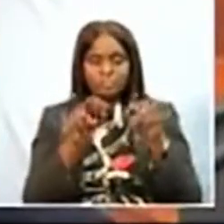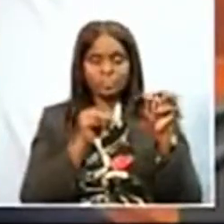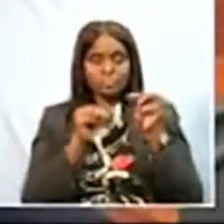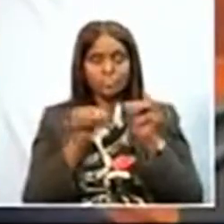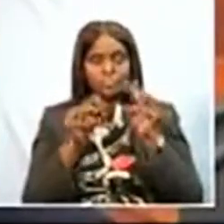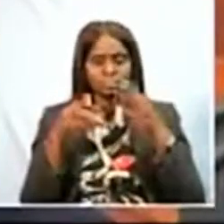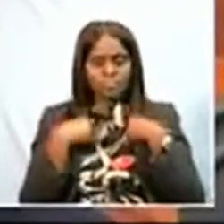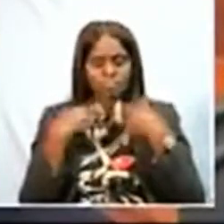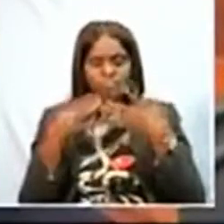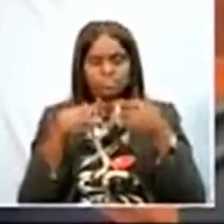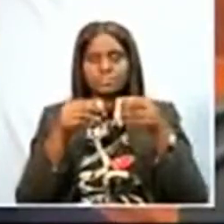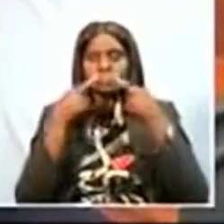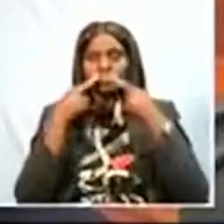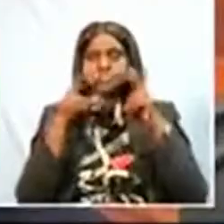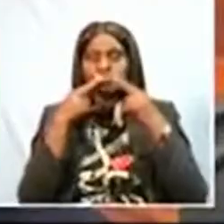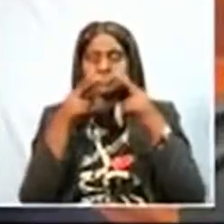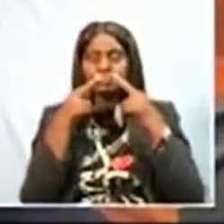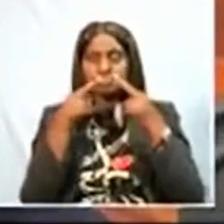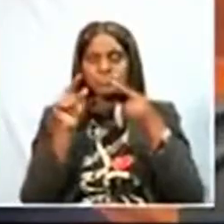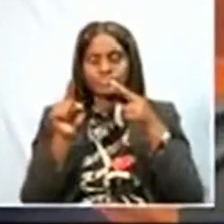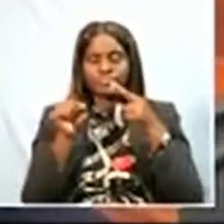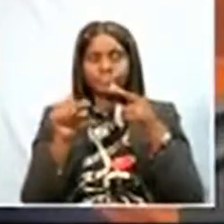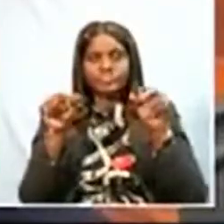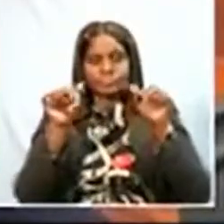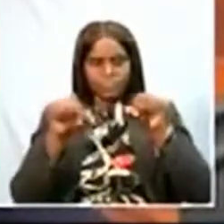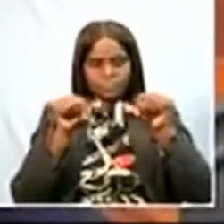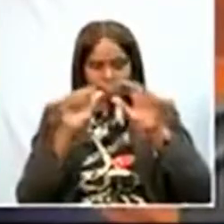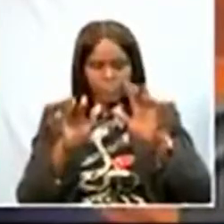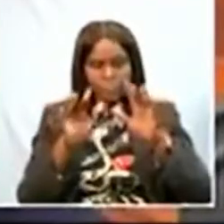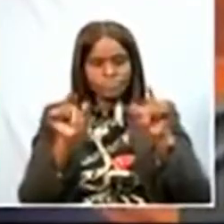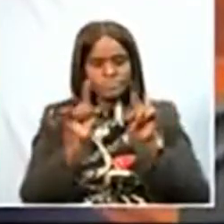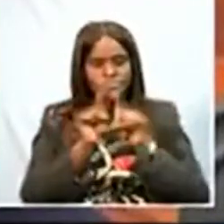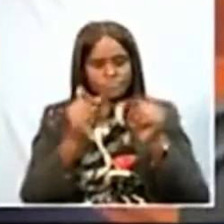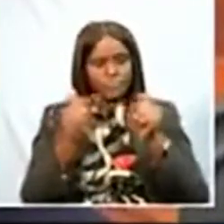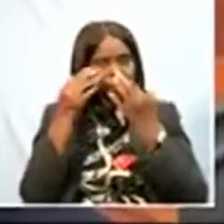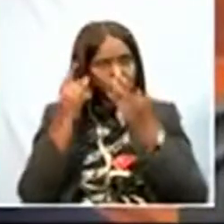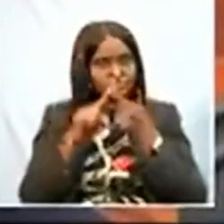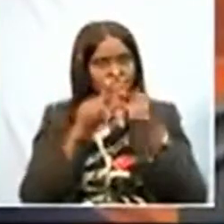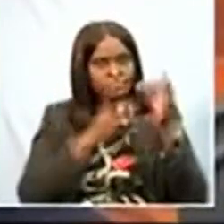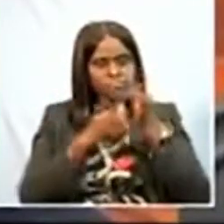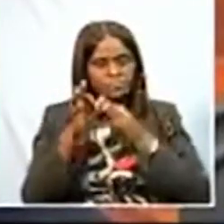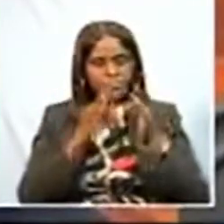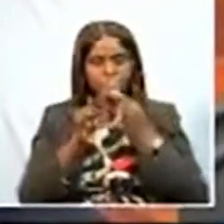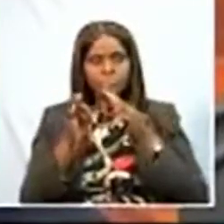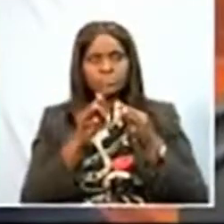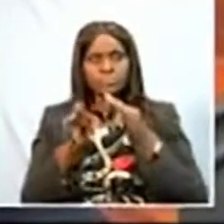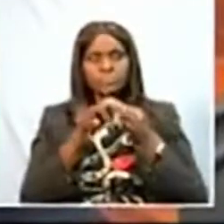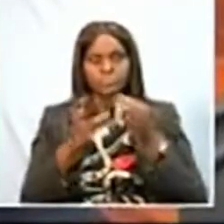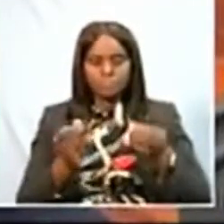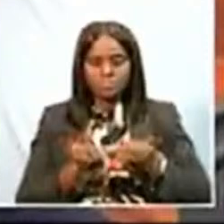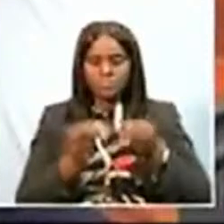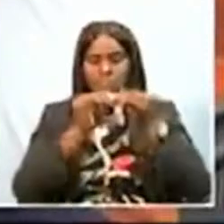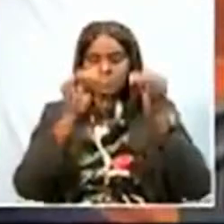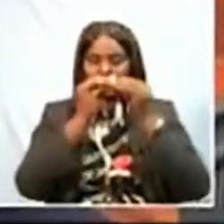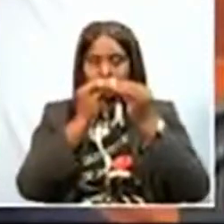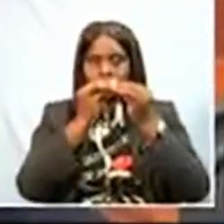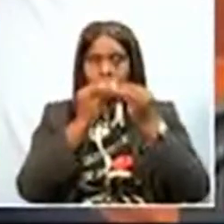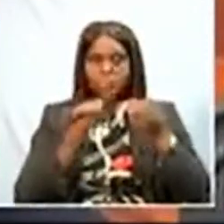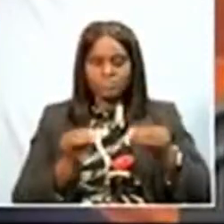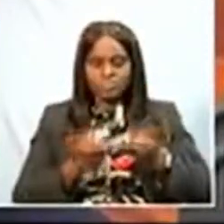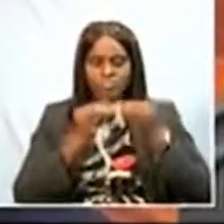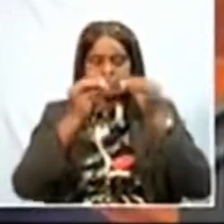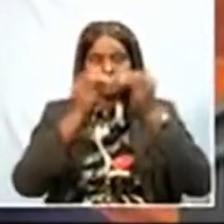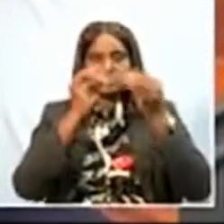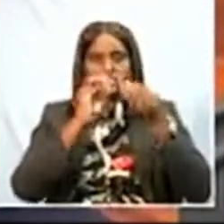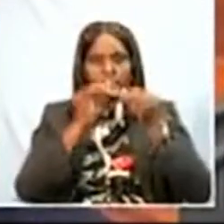Management acknowledges the findings of the auditor and wishes to state that the total